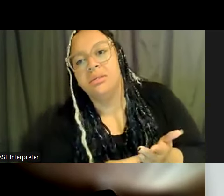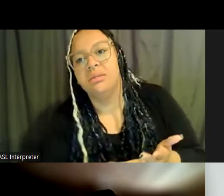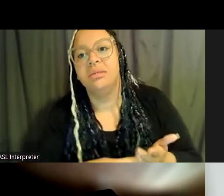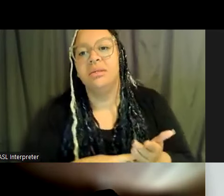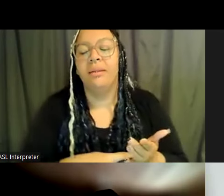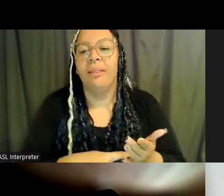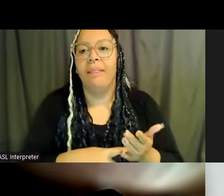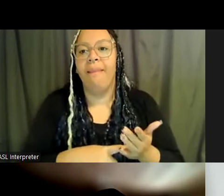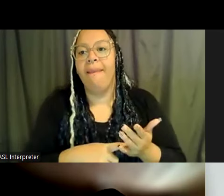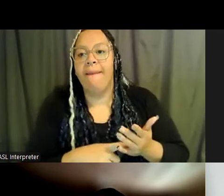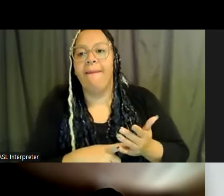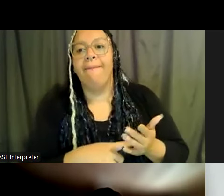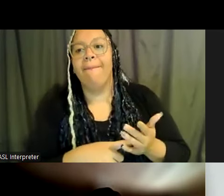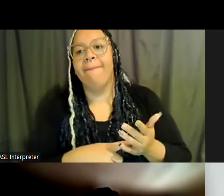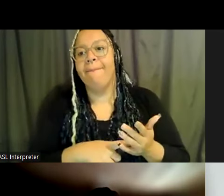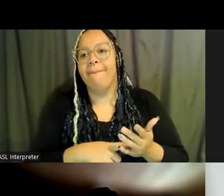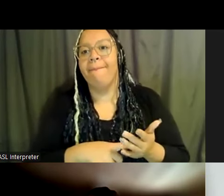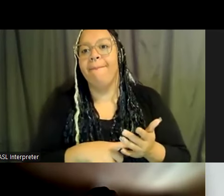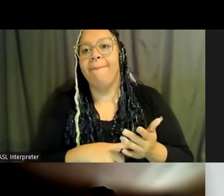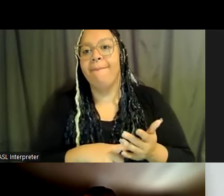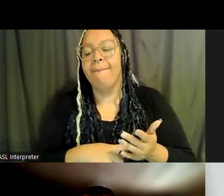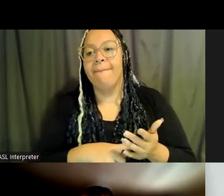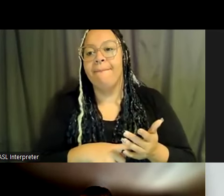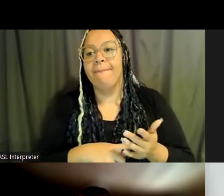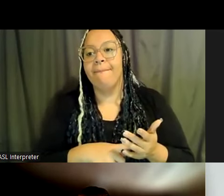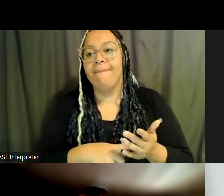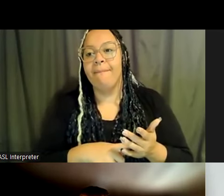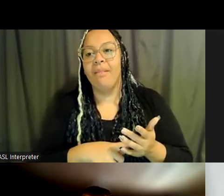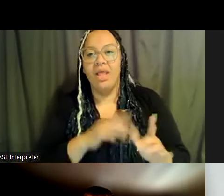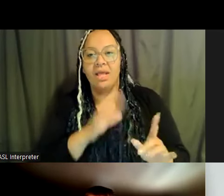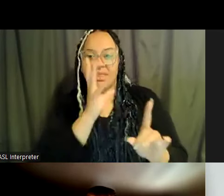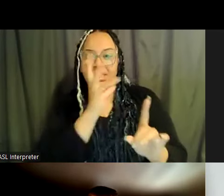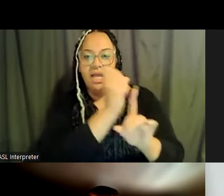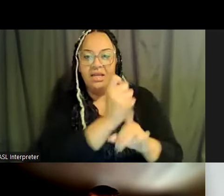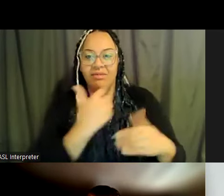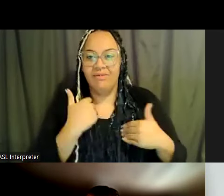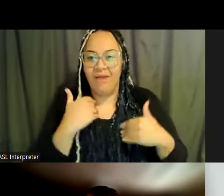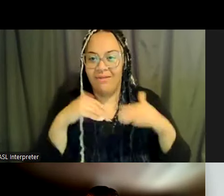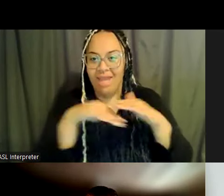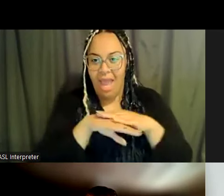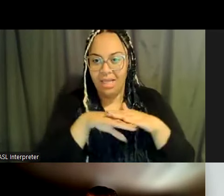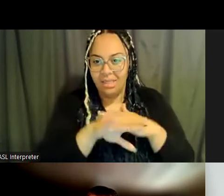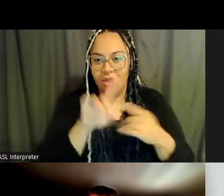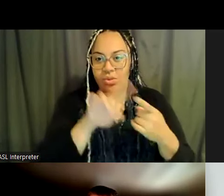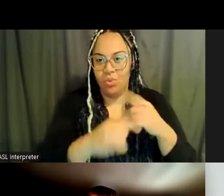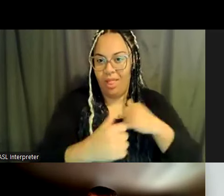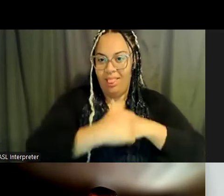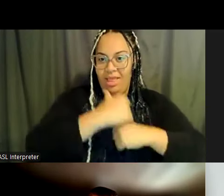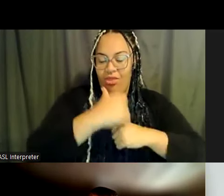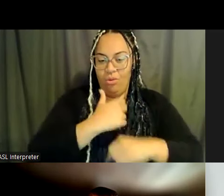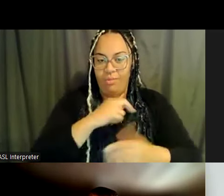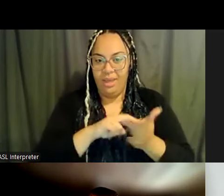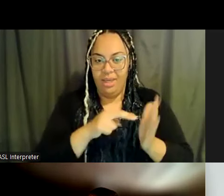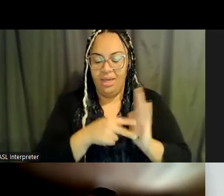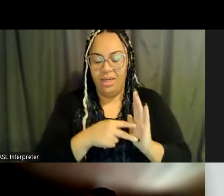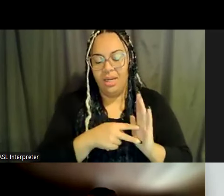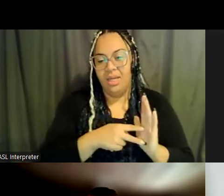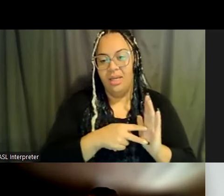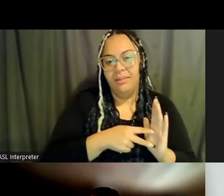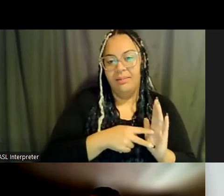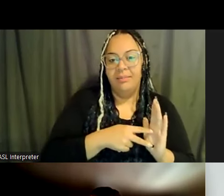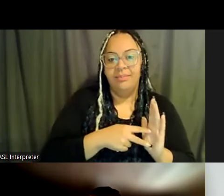of poetically or lack of a better word, the seductiveness of having access to such a lethal means. Um,